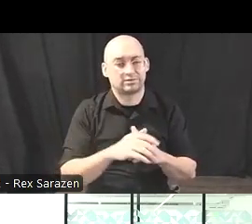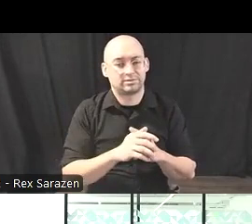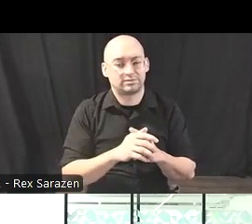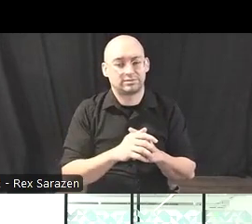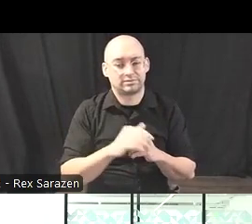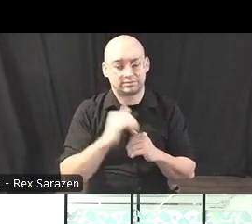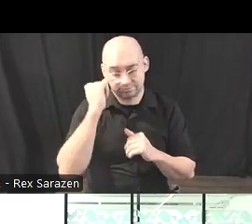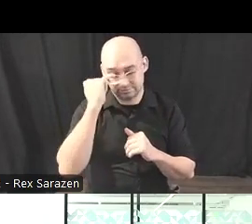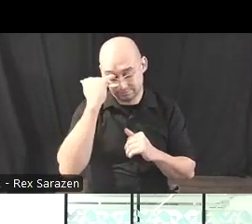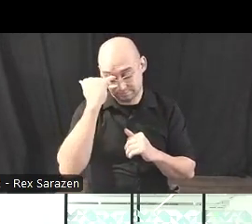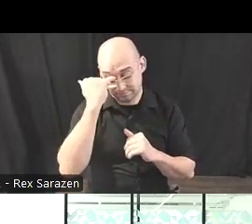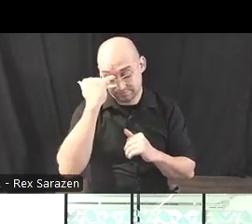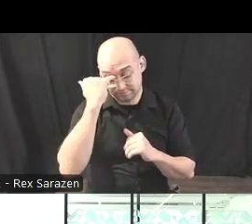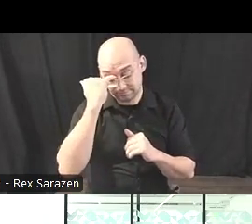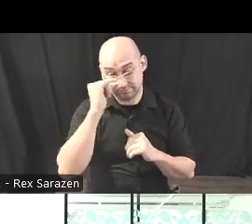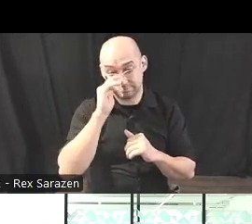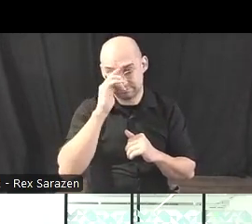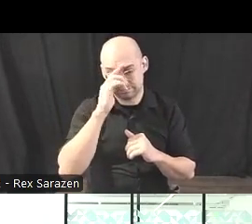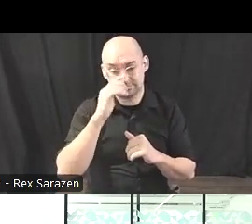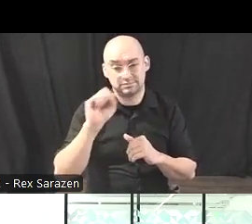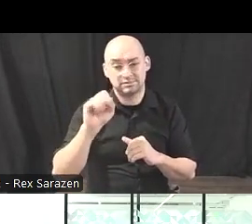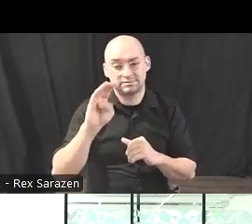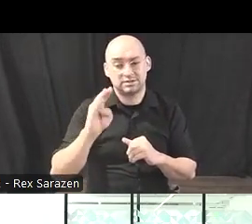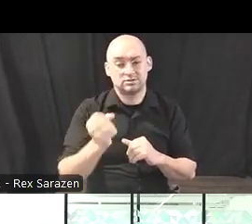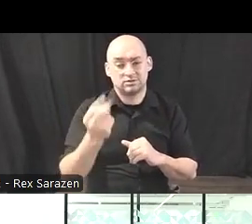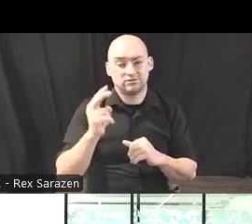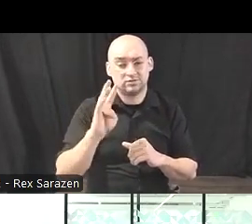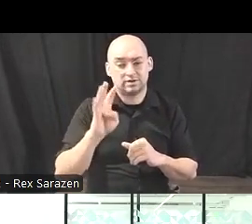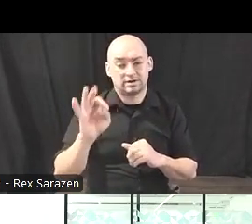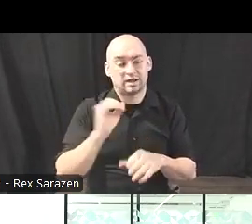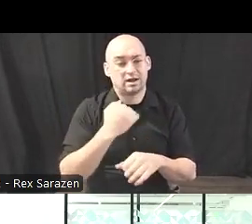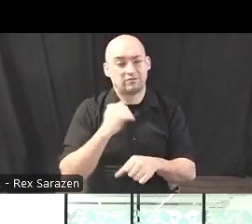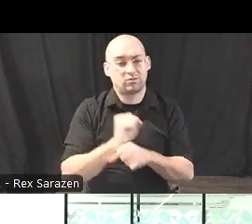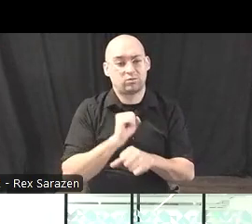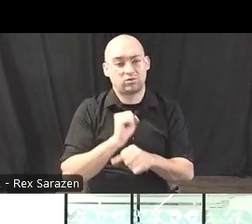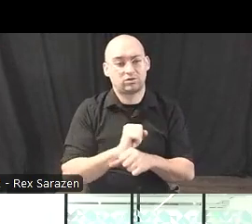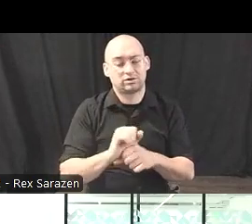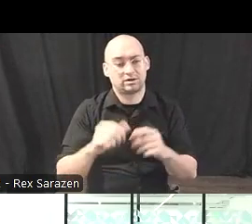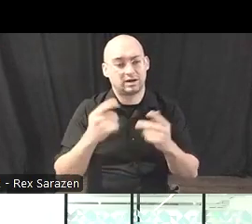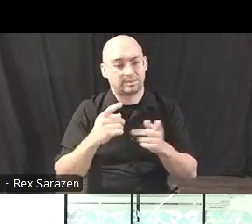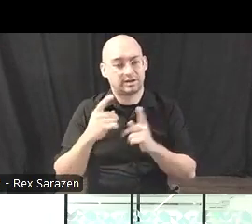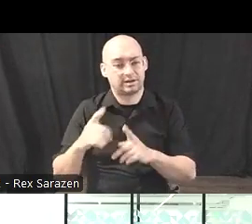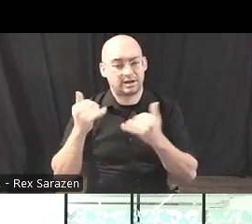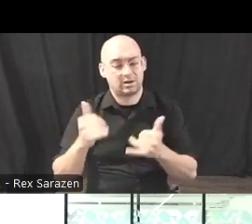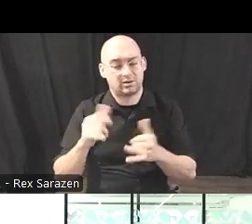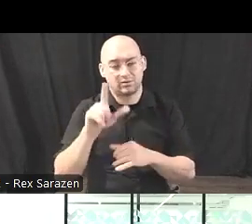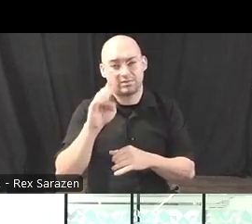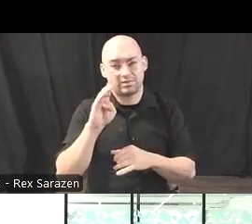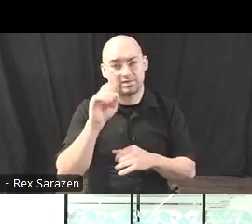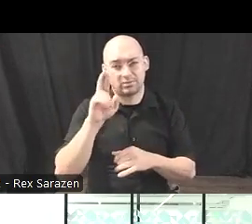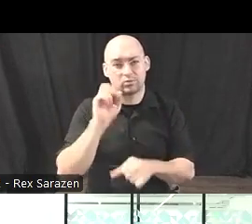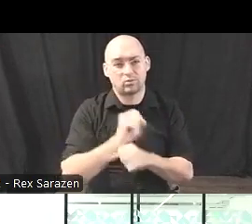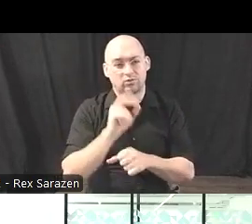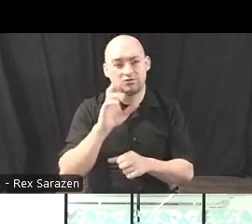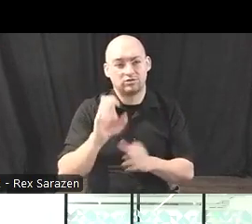implementation of SB 1249. We have work underway with Labor and Workforce Development Agency and the California